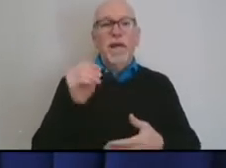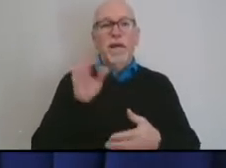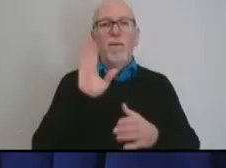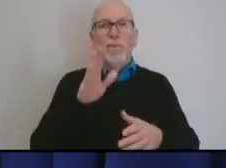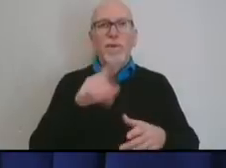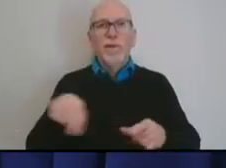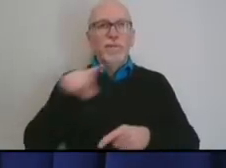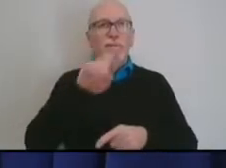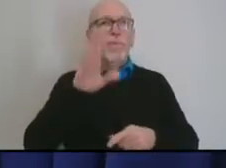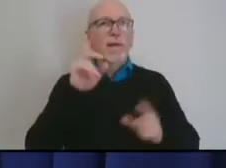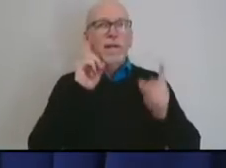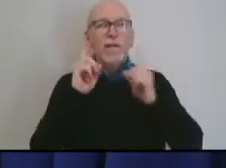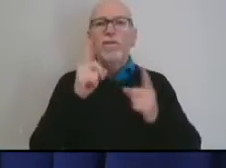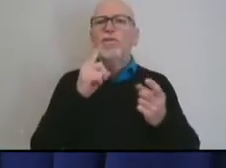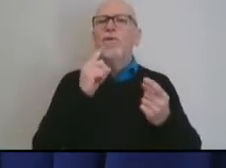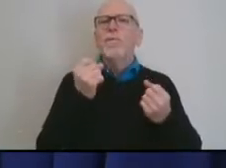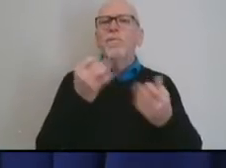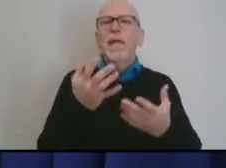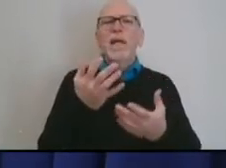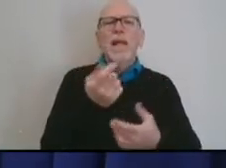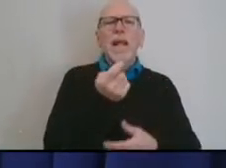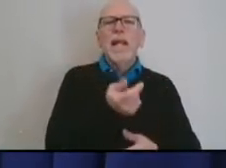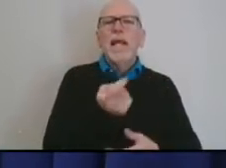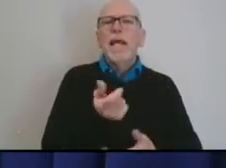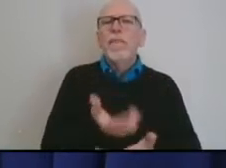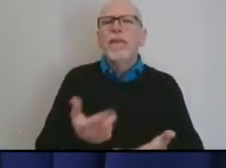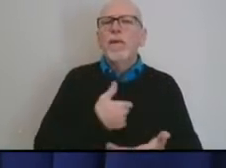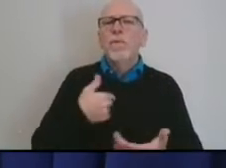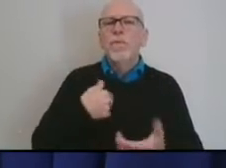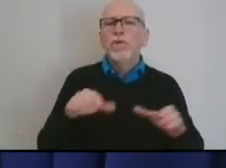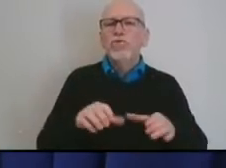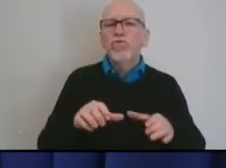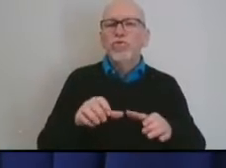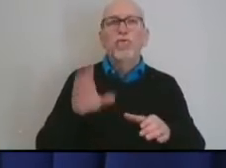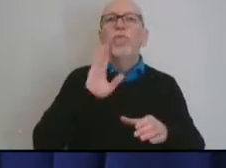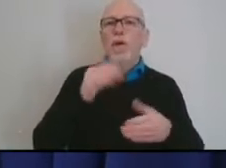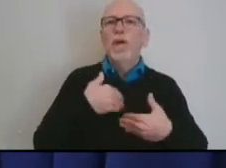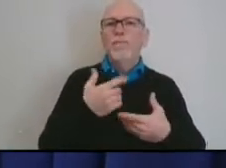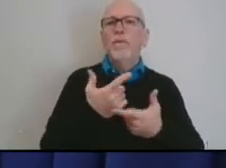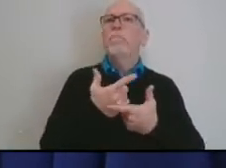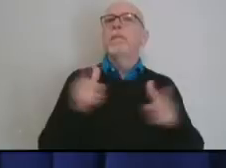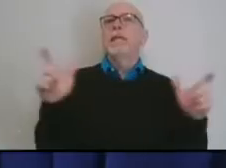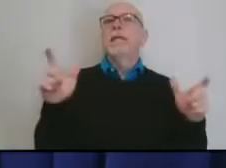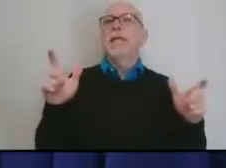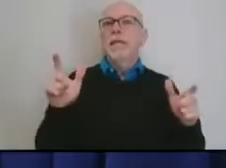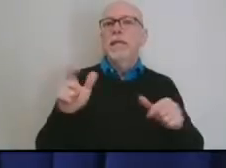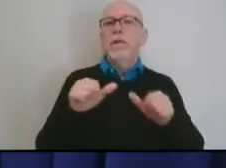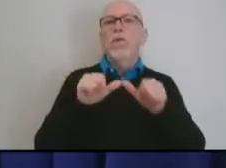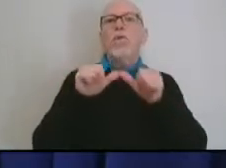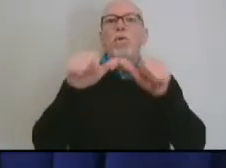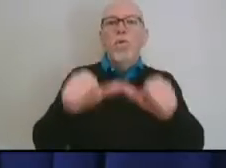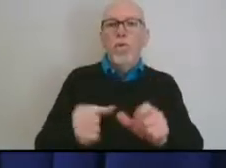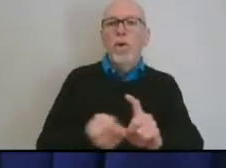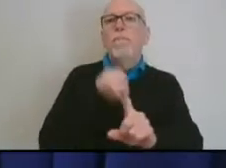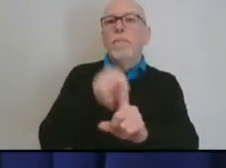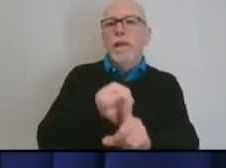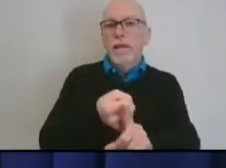many seemingly small things that we can do that will have such a big, long, lasting